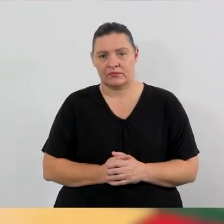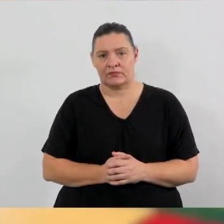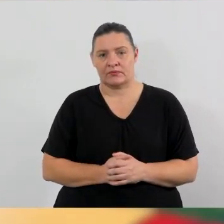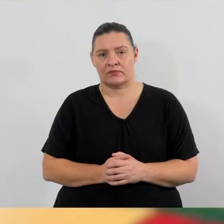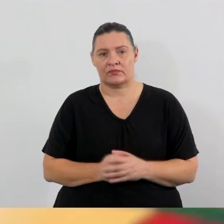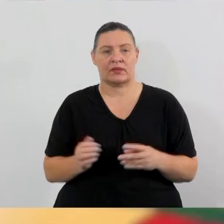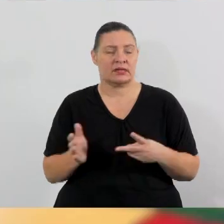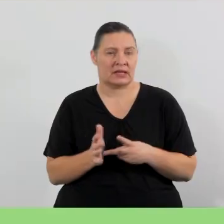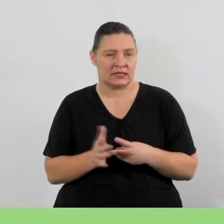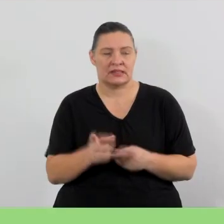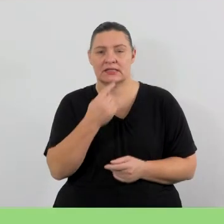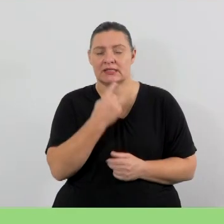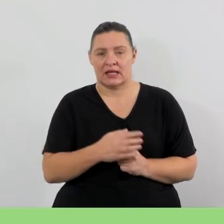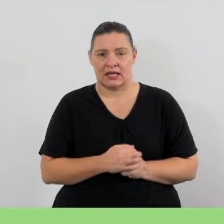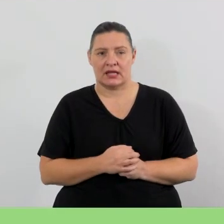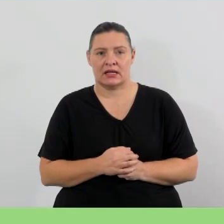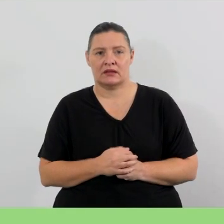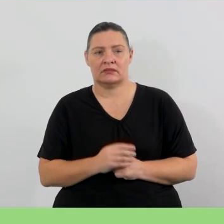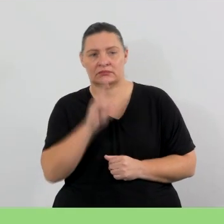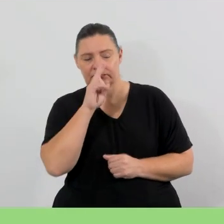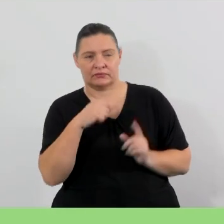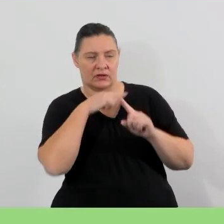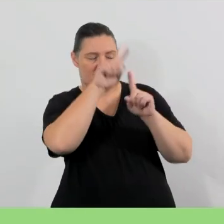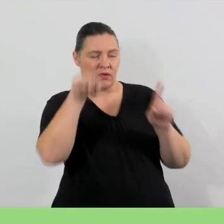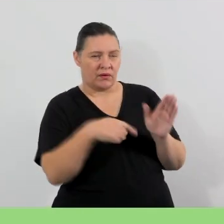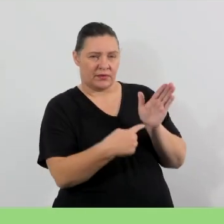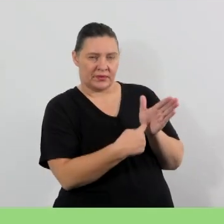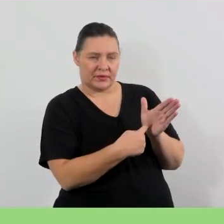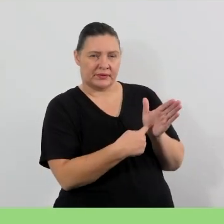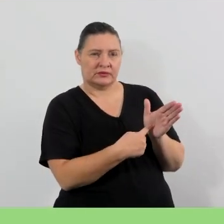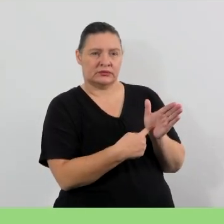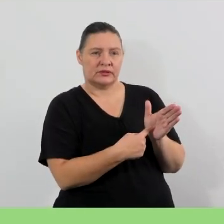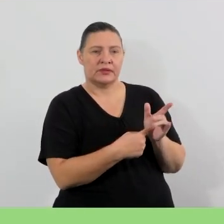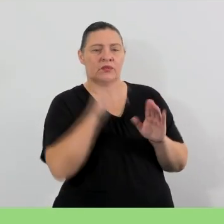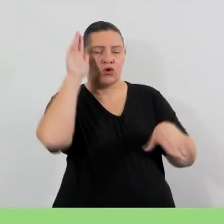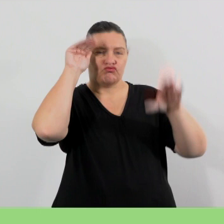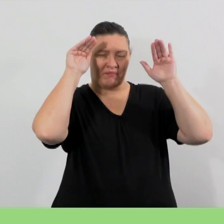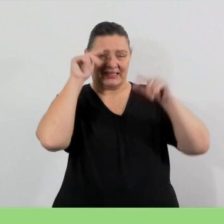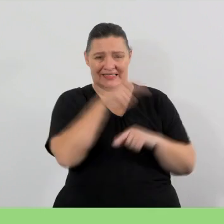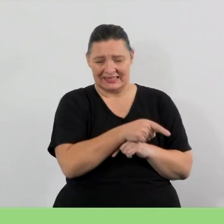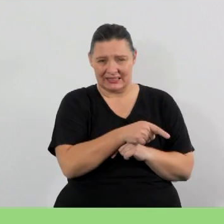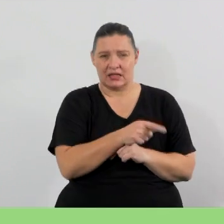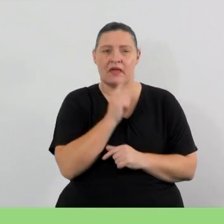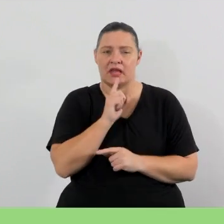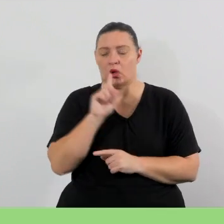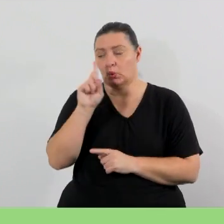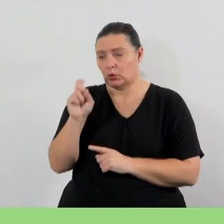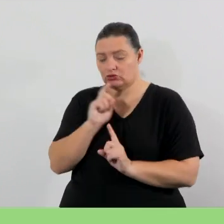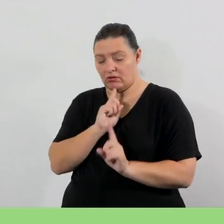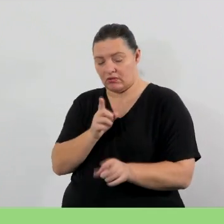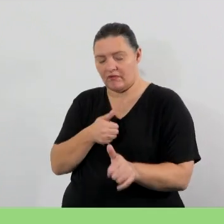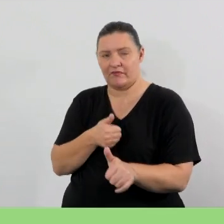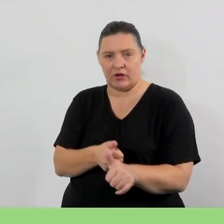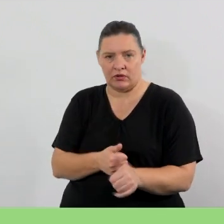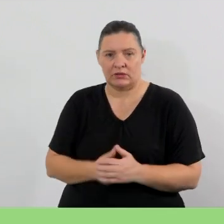to the next one. So here it says, study the diagram that shows the threats to riverine rabbits and answer the